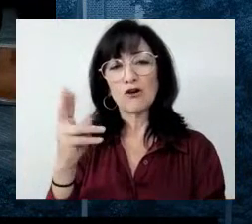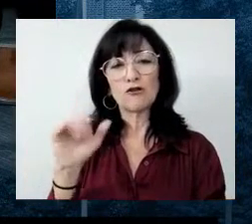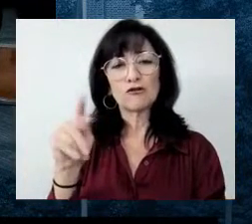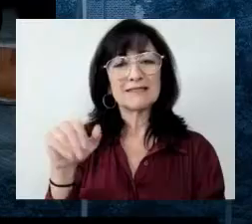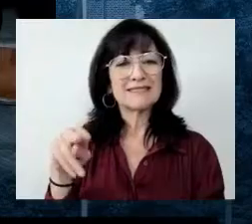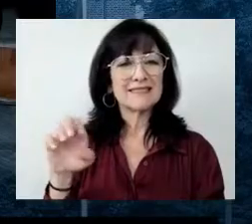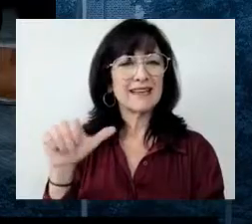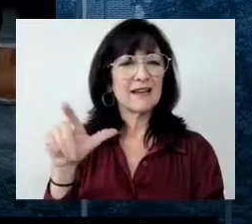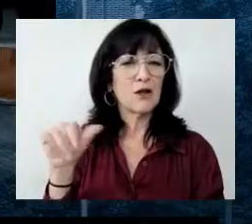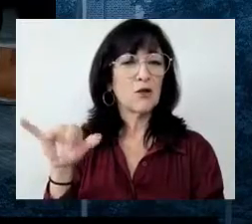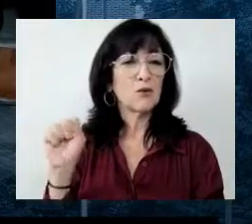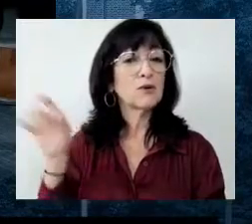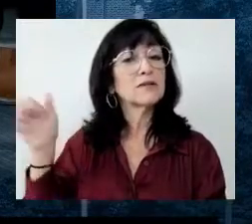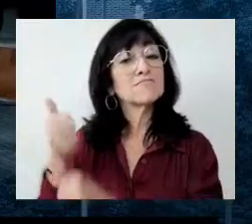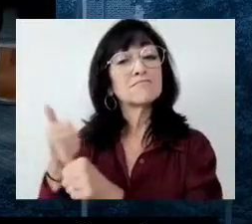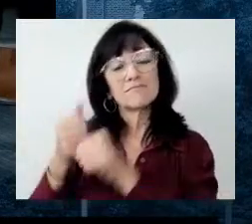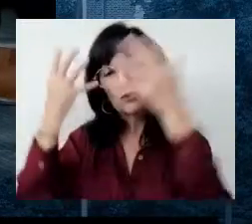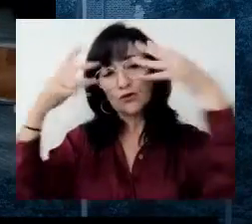District.